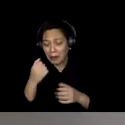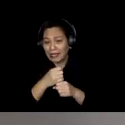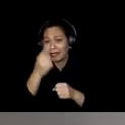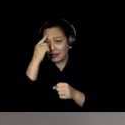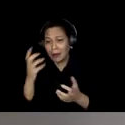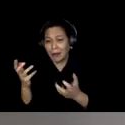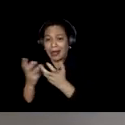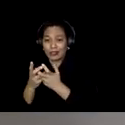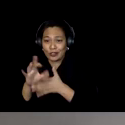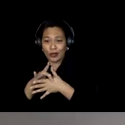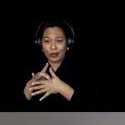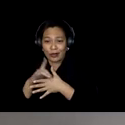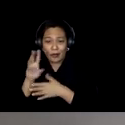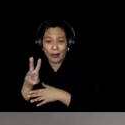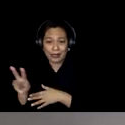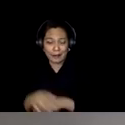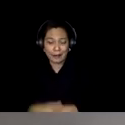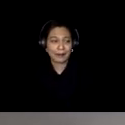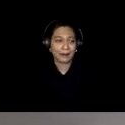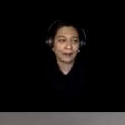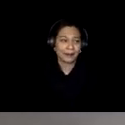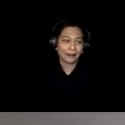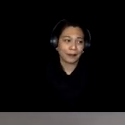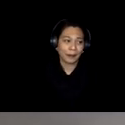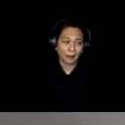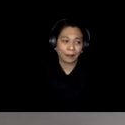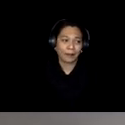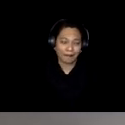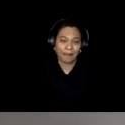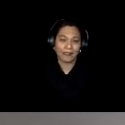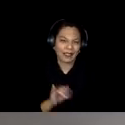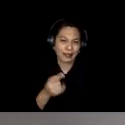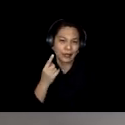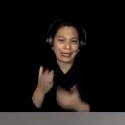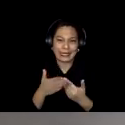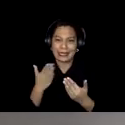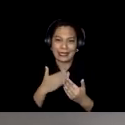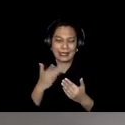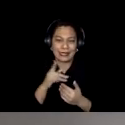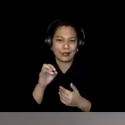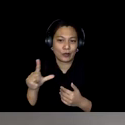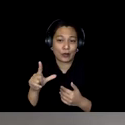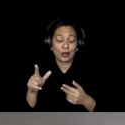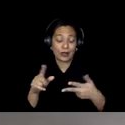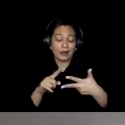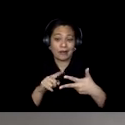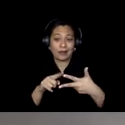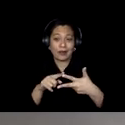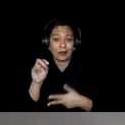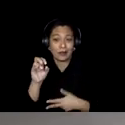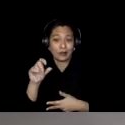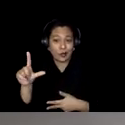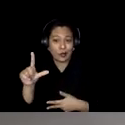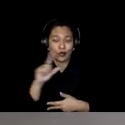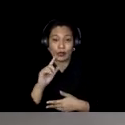offer. So that's one tool that you can use. Very easy, very simple to use. There's another tool that's very